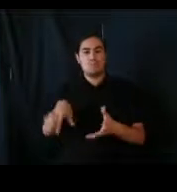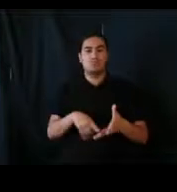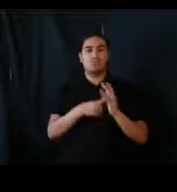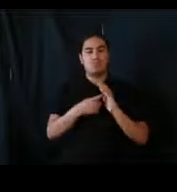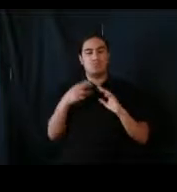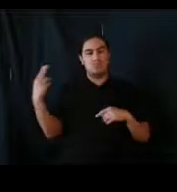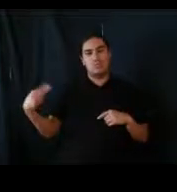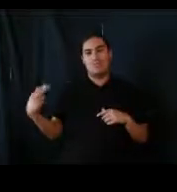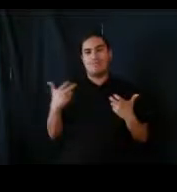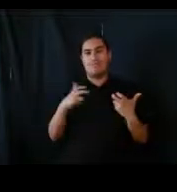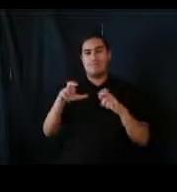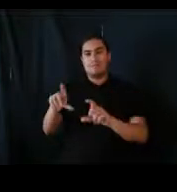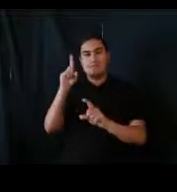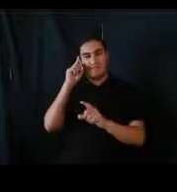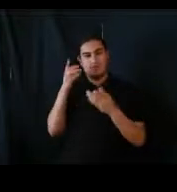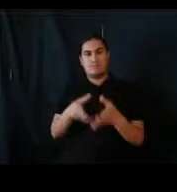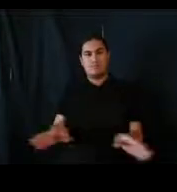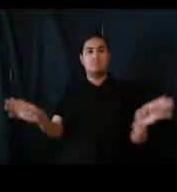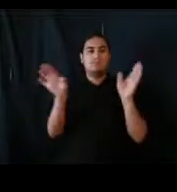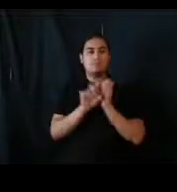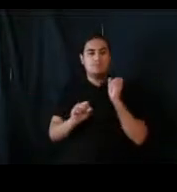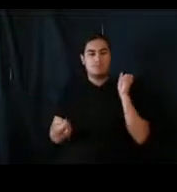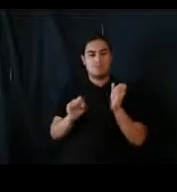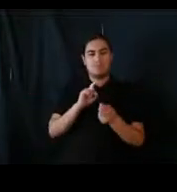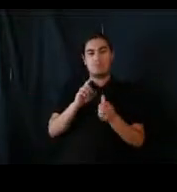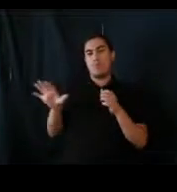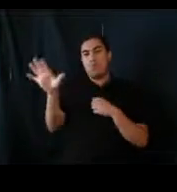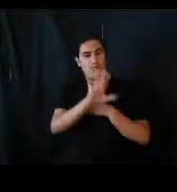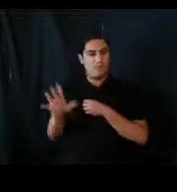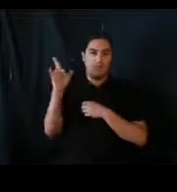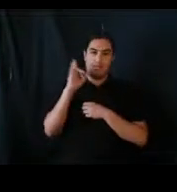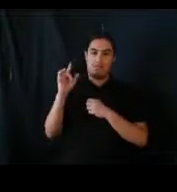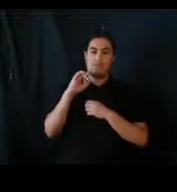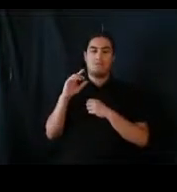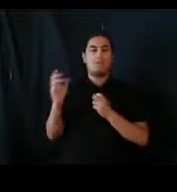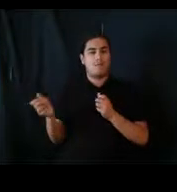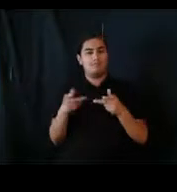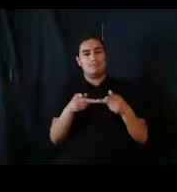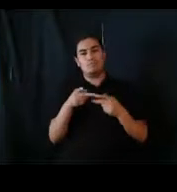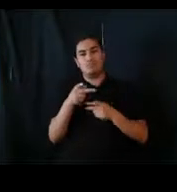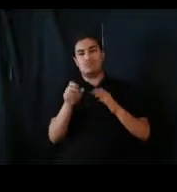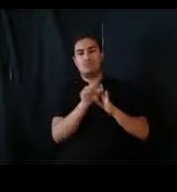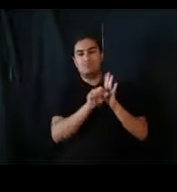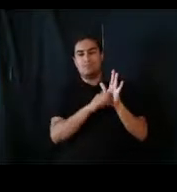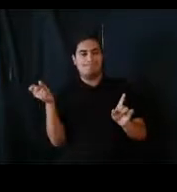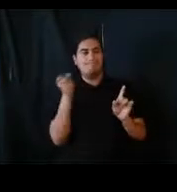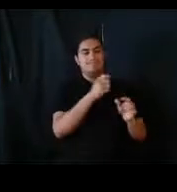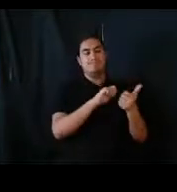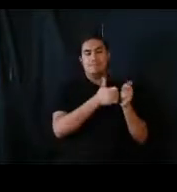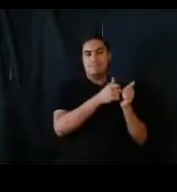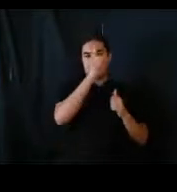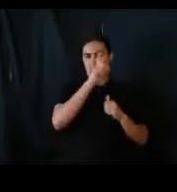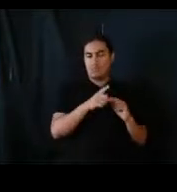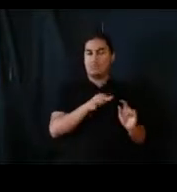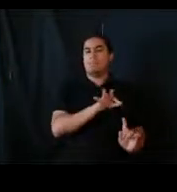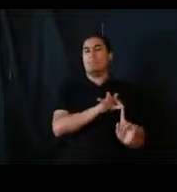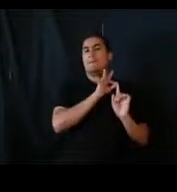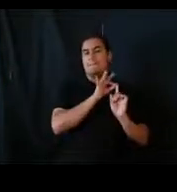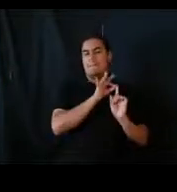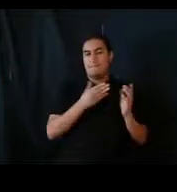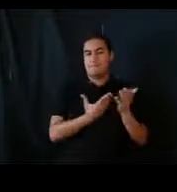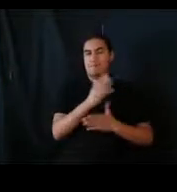to improve and expand public transportation throughout california while positioning the state to strongly compete for significant new